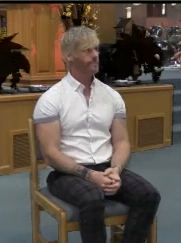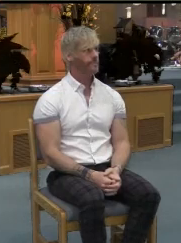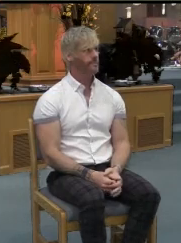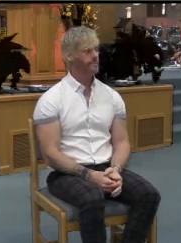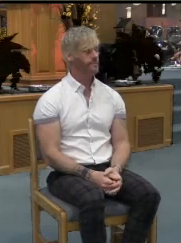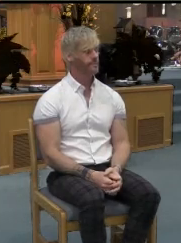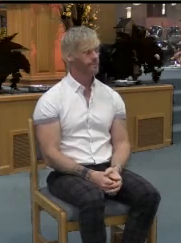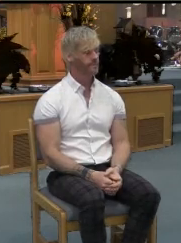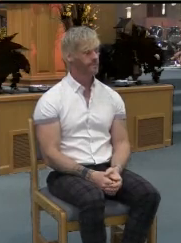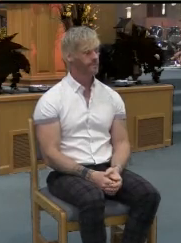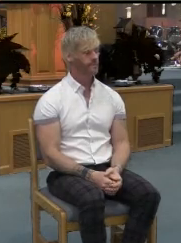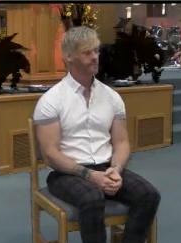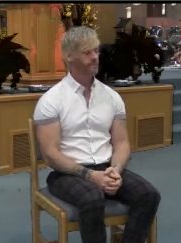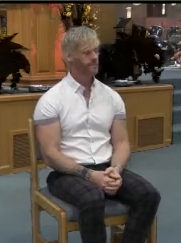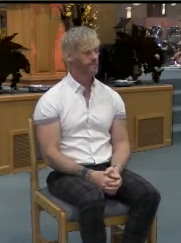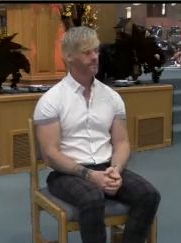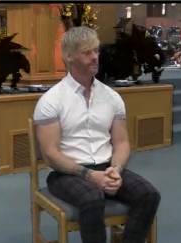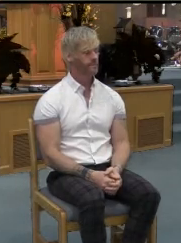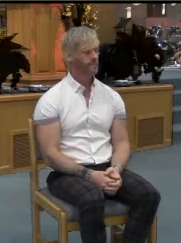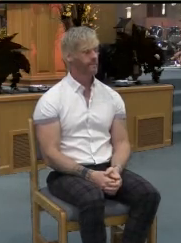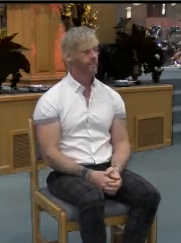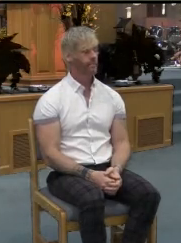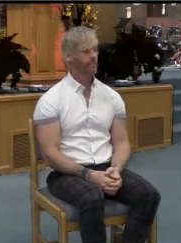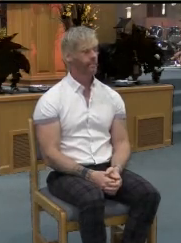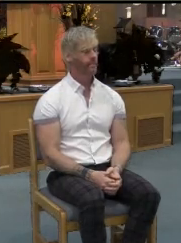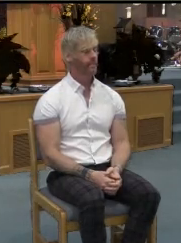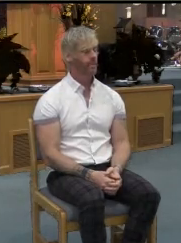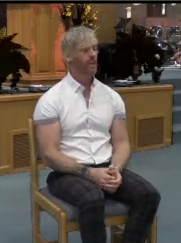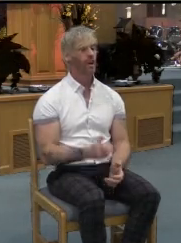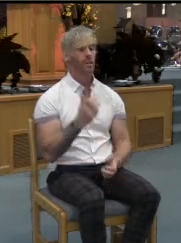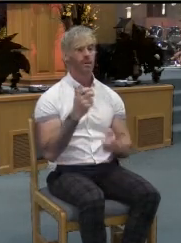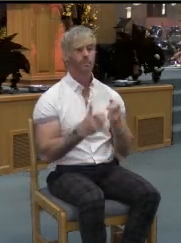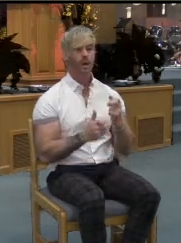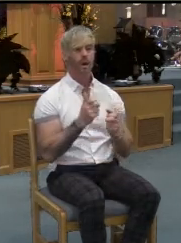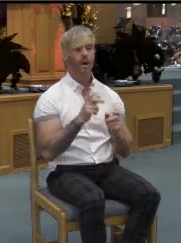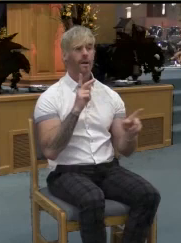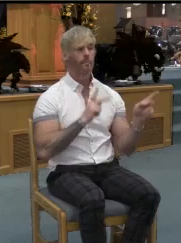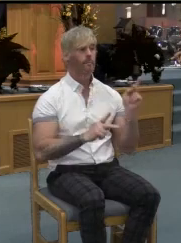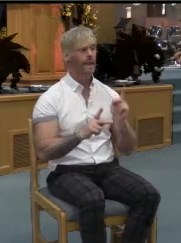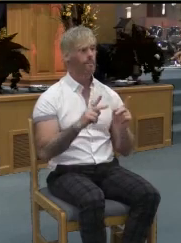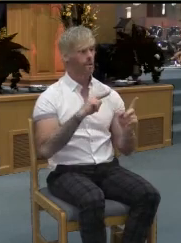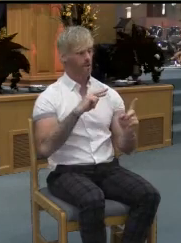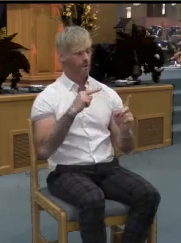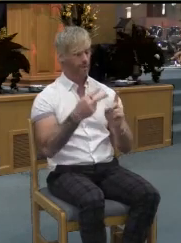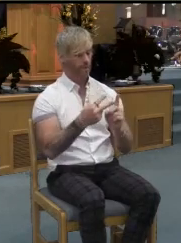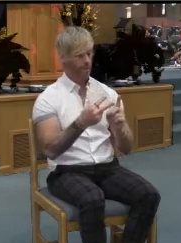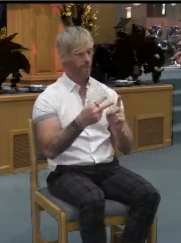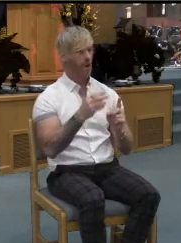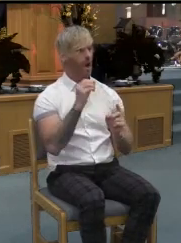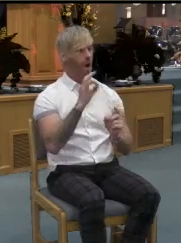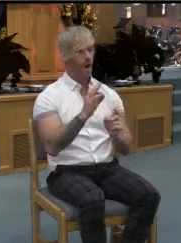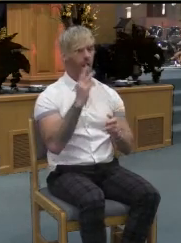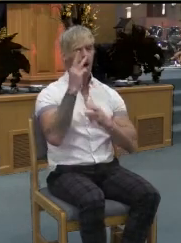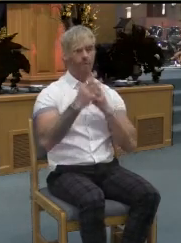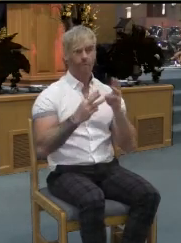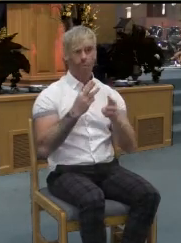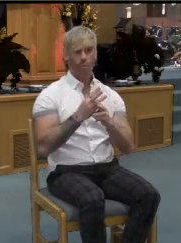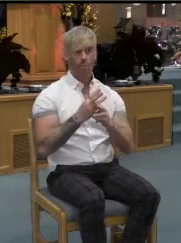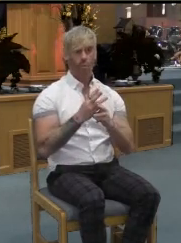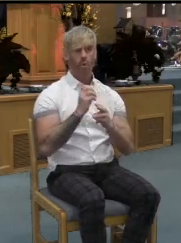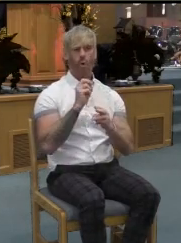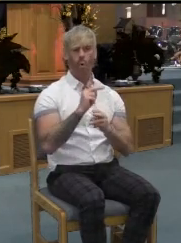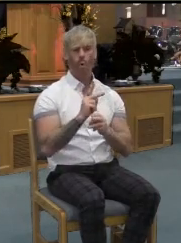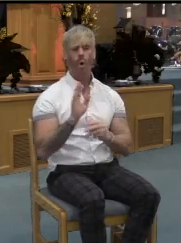But the problem is people's view of the world or their